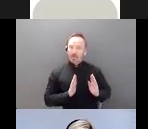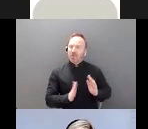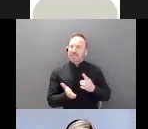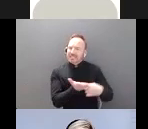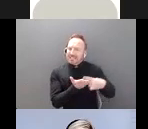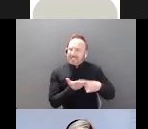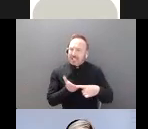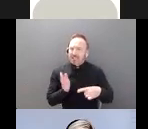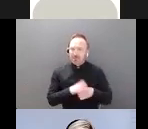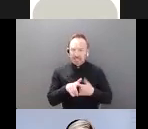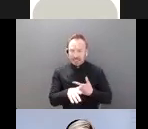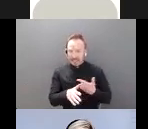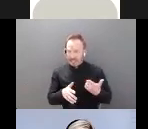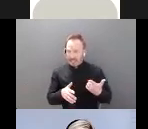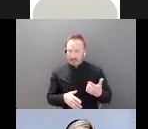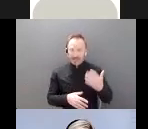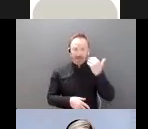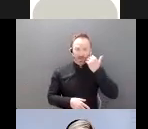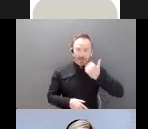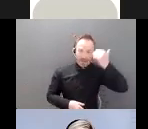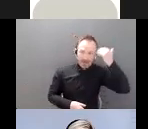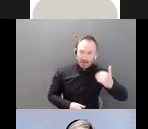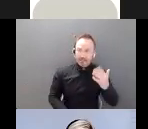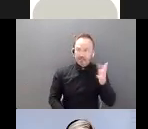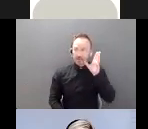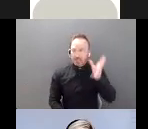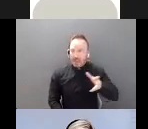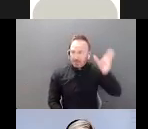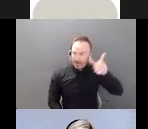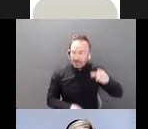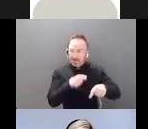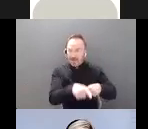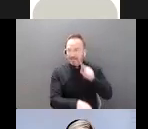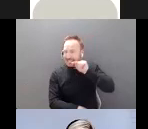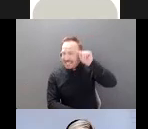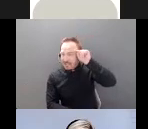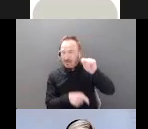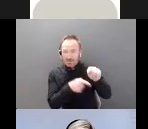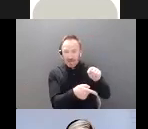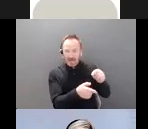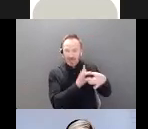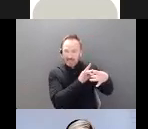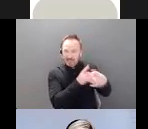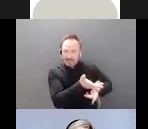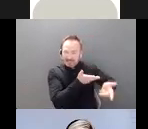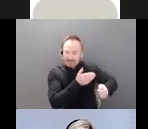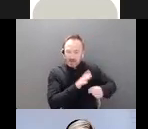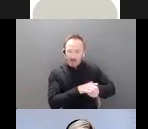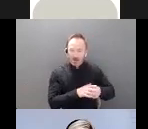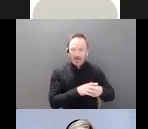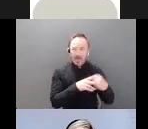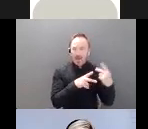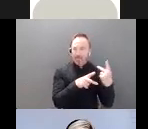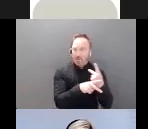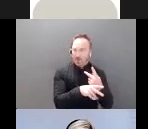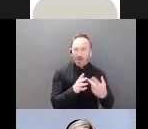teen relations with the grandparents, and sort of thinking about, preventing of harm or even